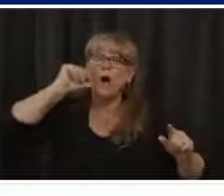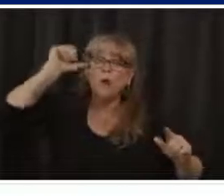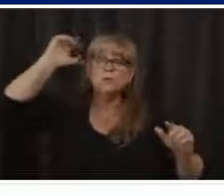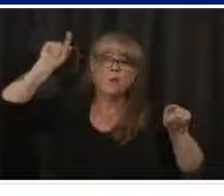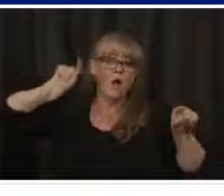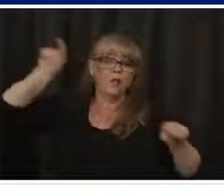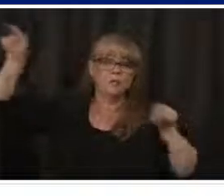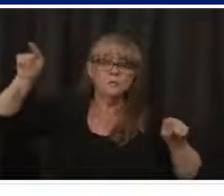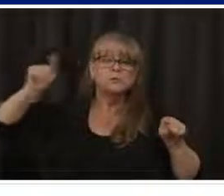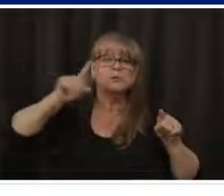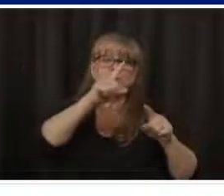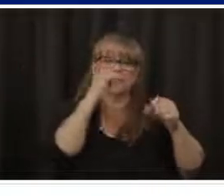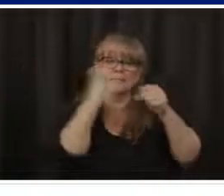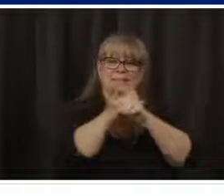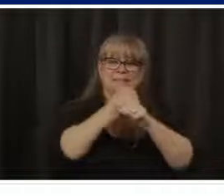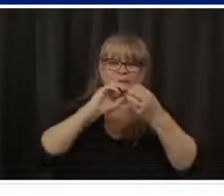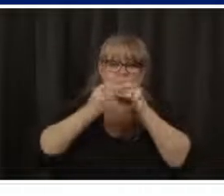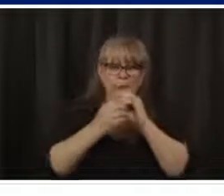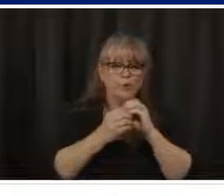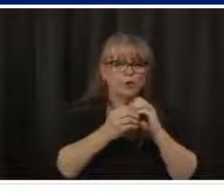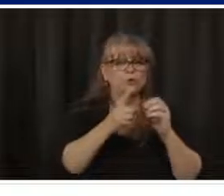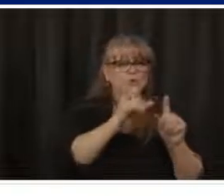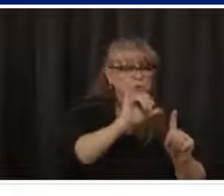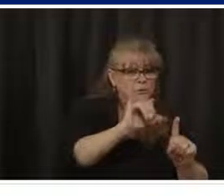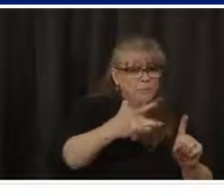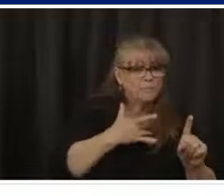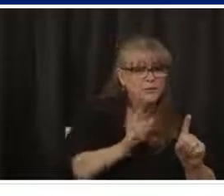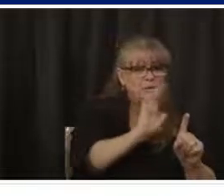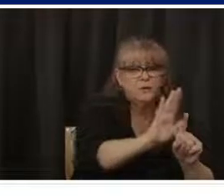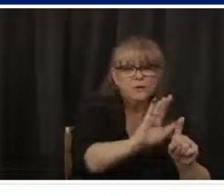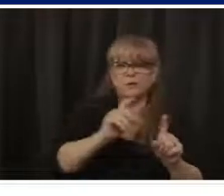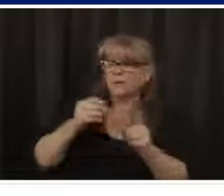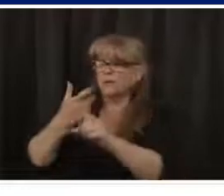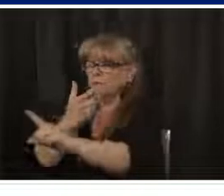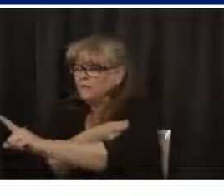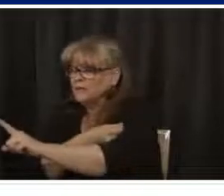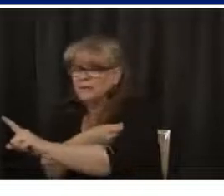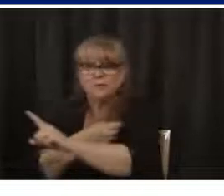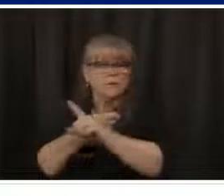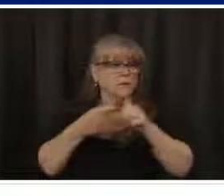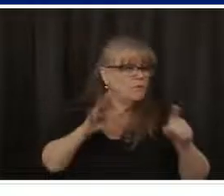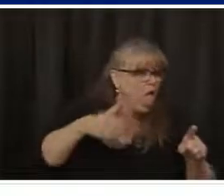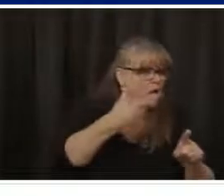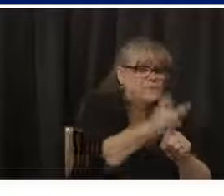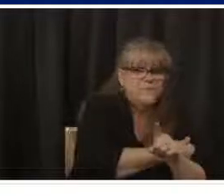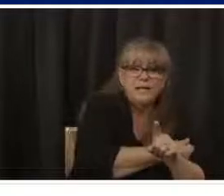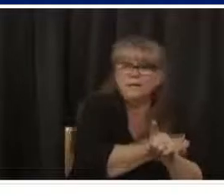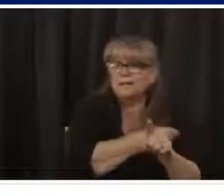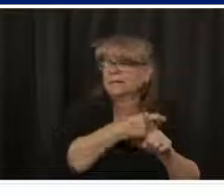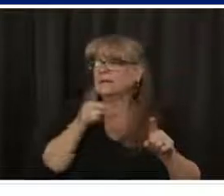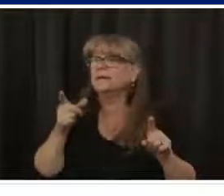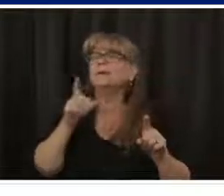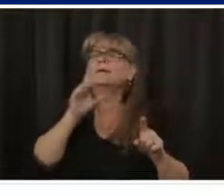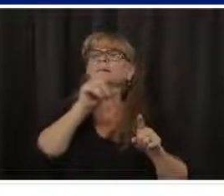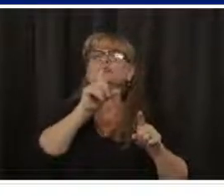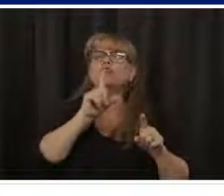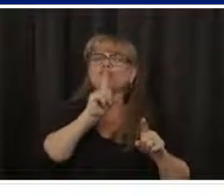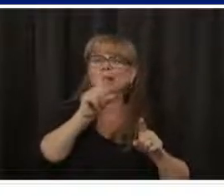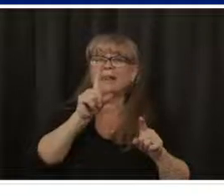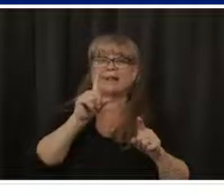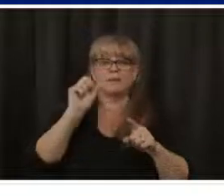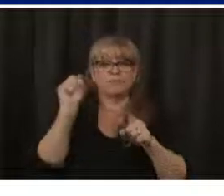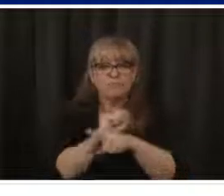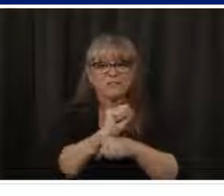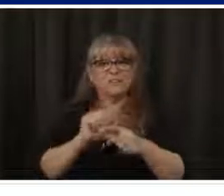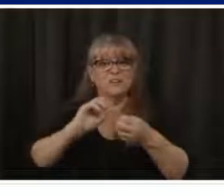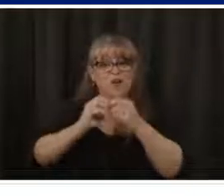different trends in different age groups that have been vaccinated or not. But this figure specifically is looking at a comparison of children in different age groups